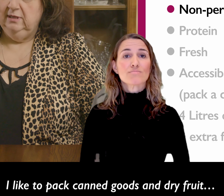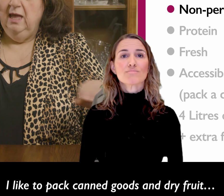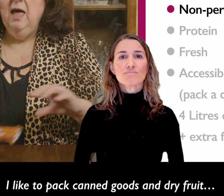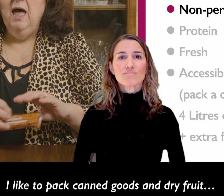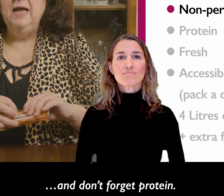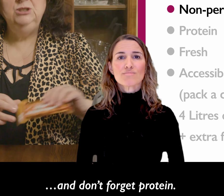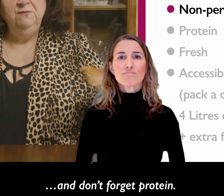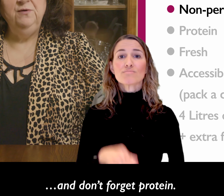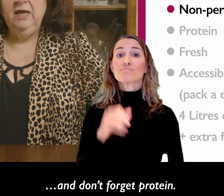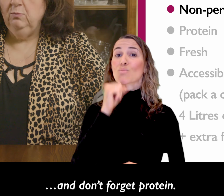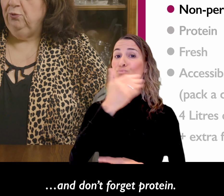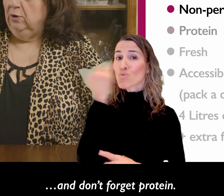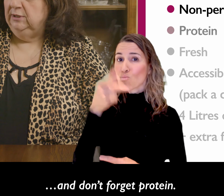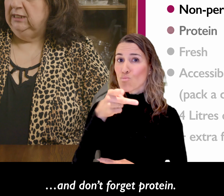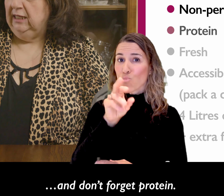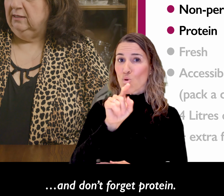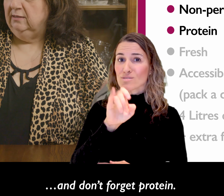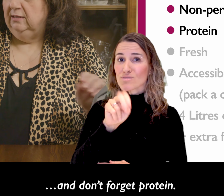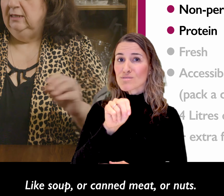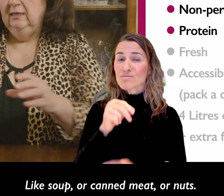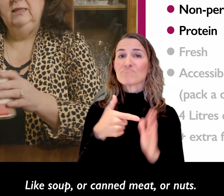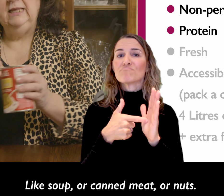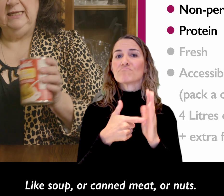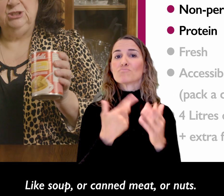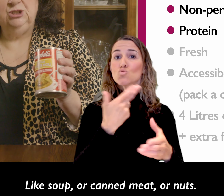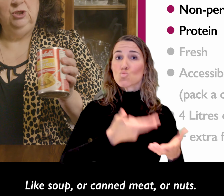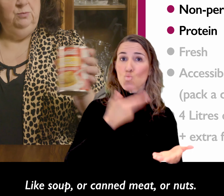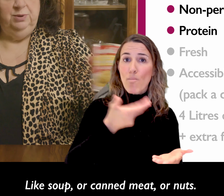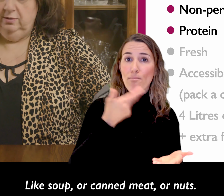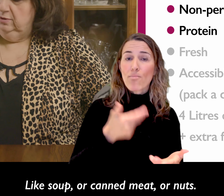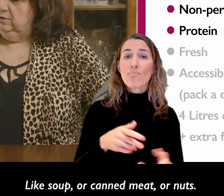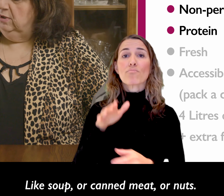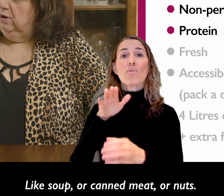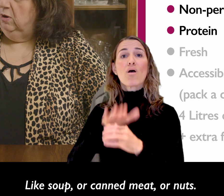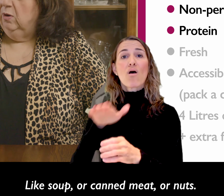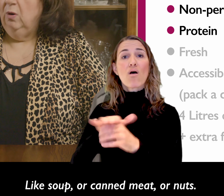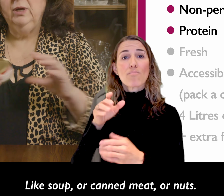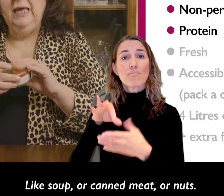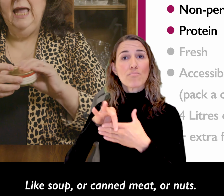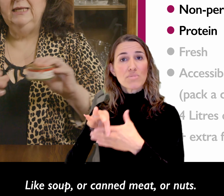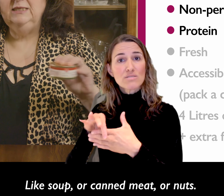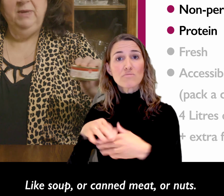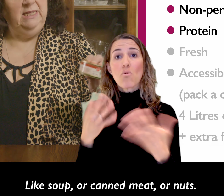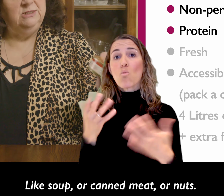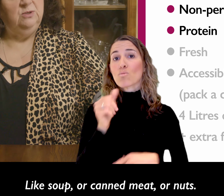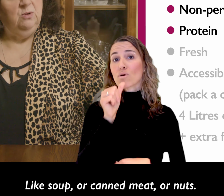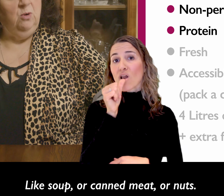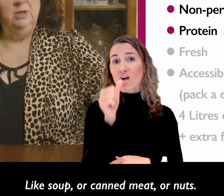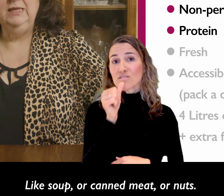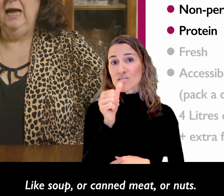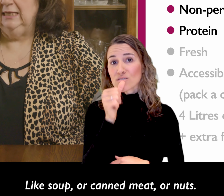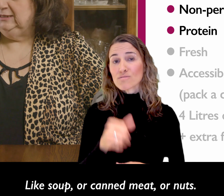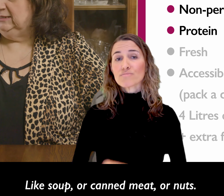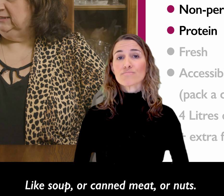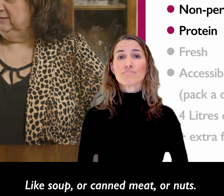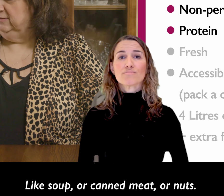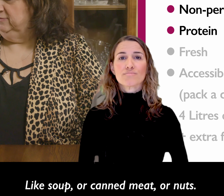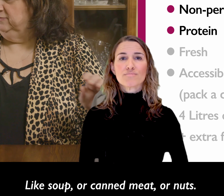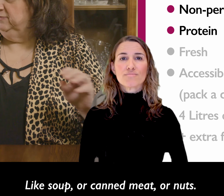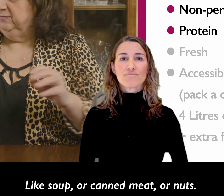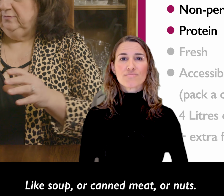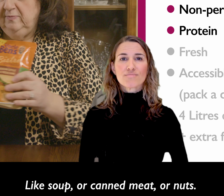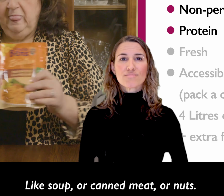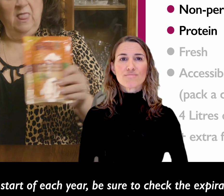fruit. And don't forget protein, like soup or canned meat or nuts.